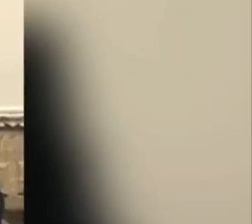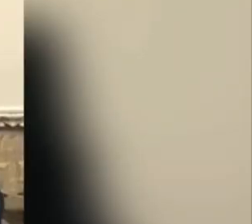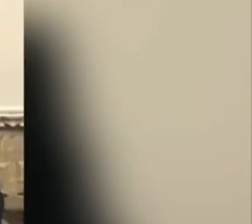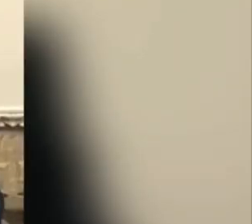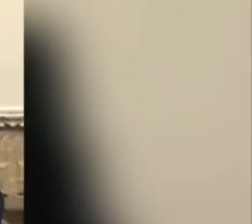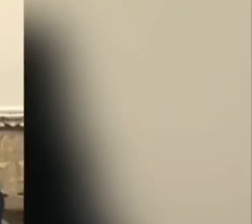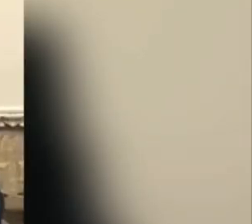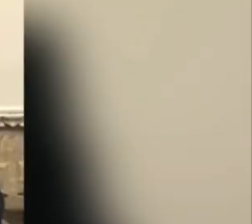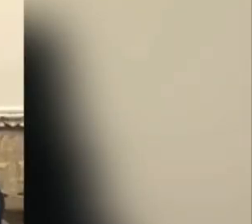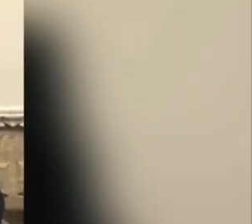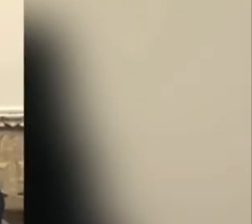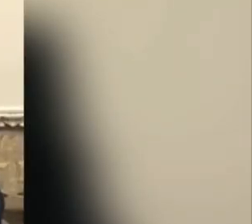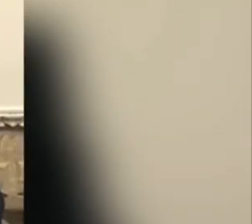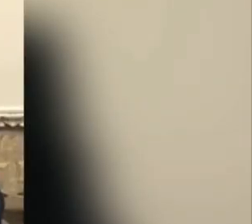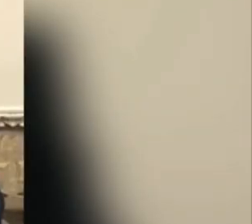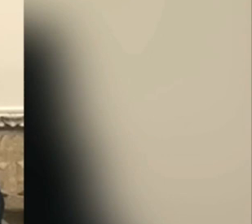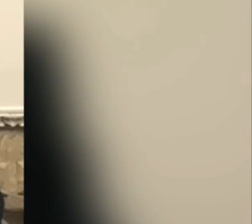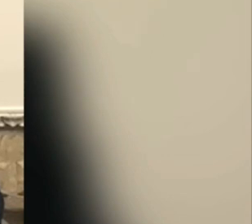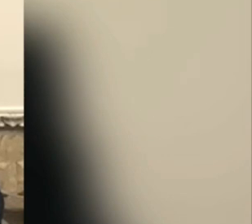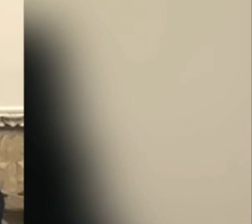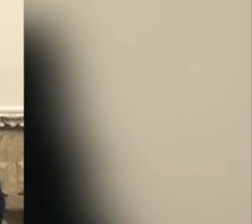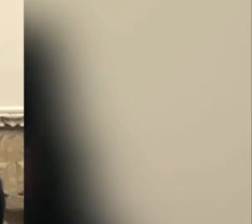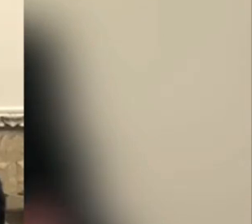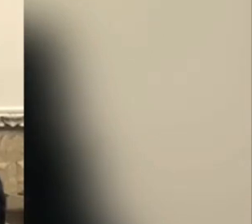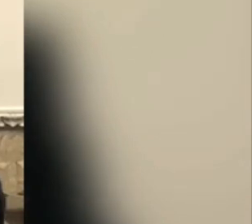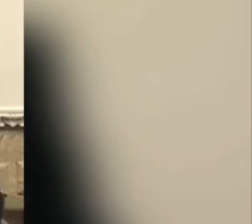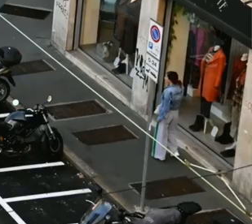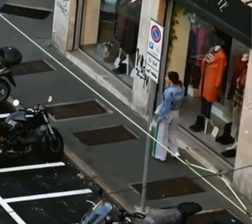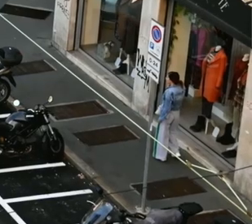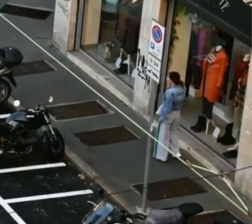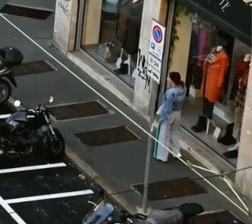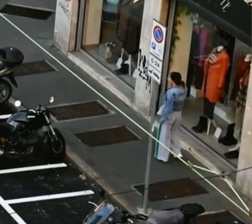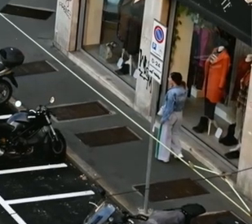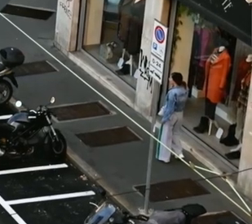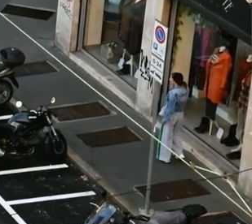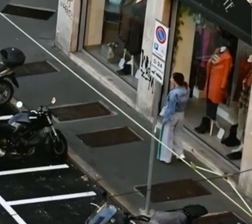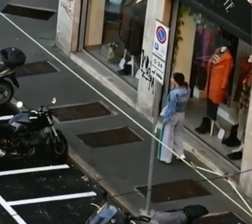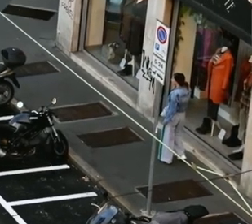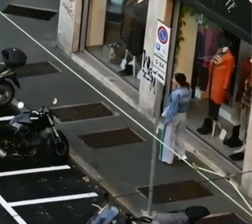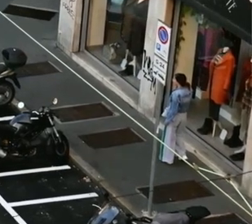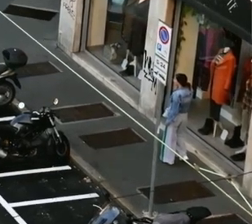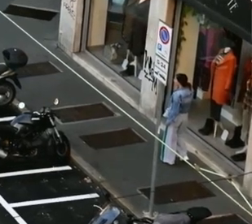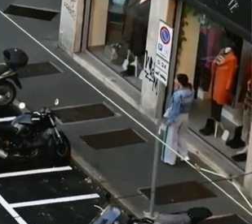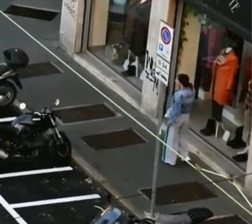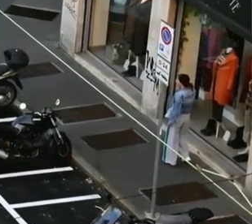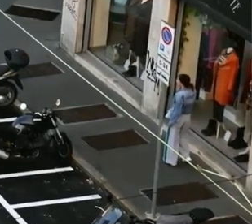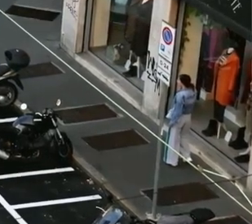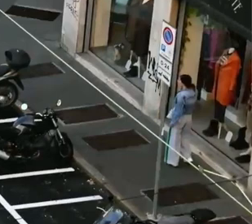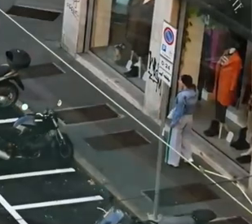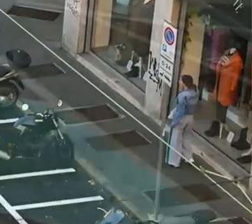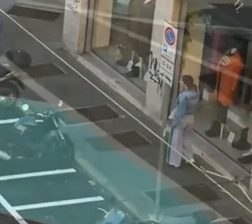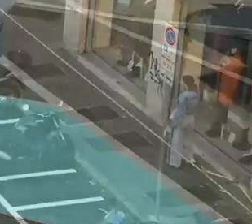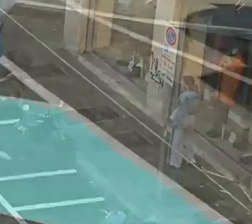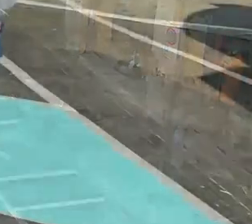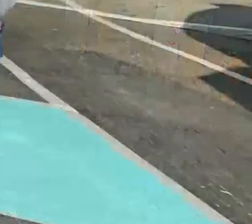a participatory process to design spaces and services for a city well-being, inclusiveness,